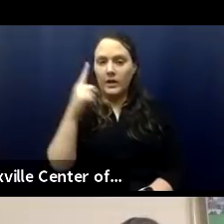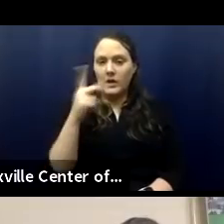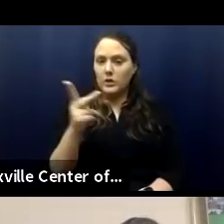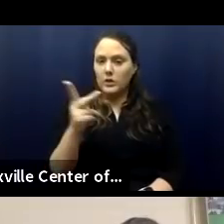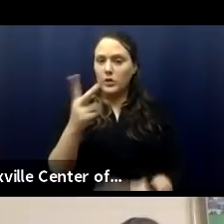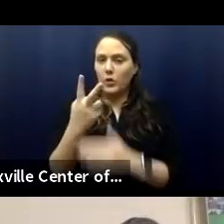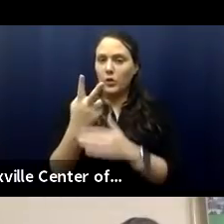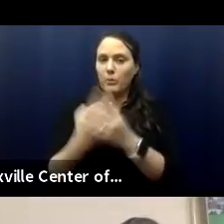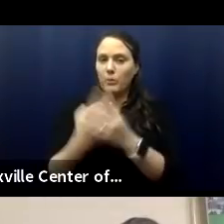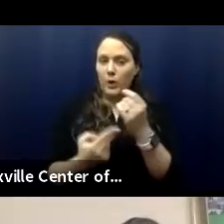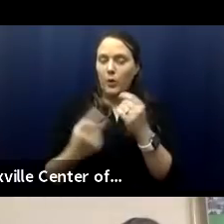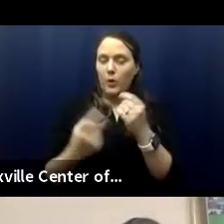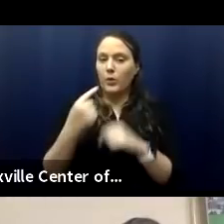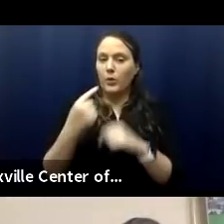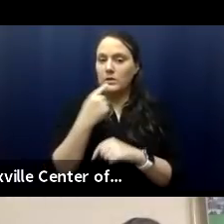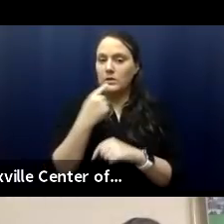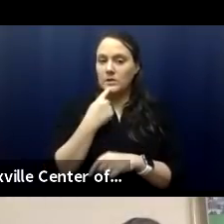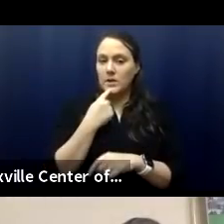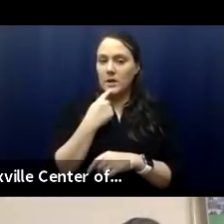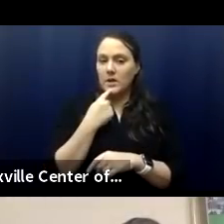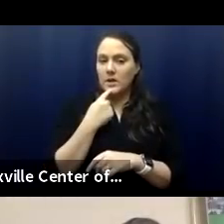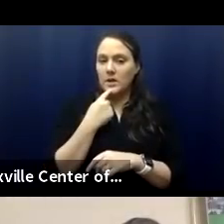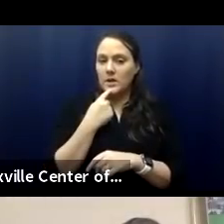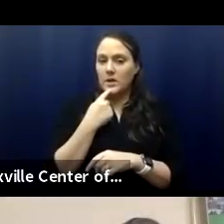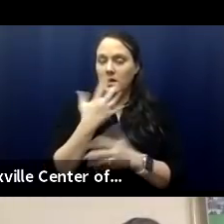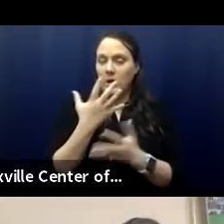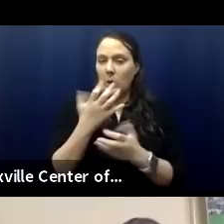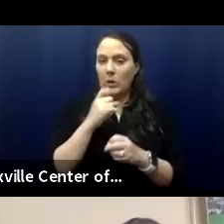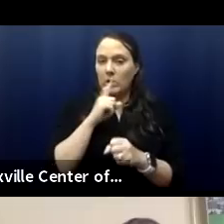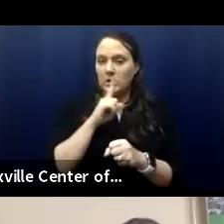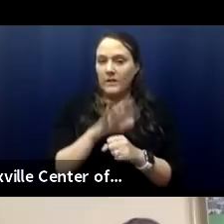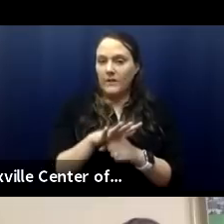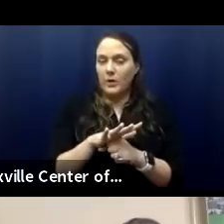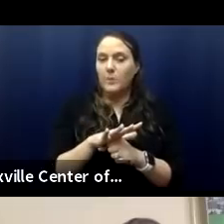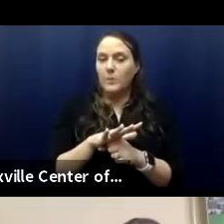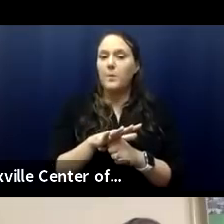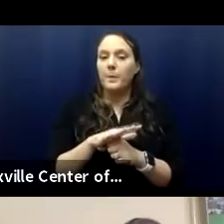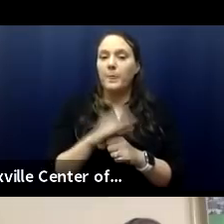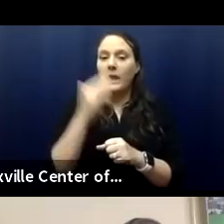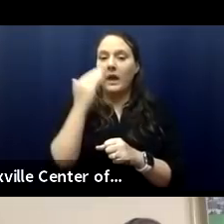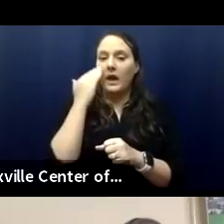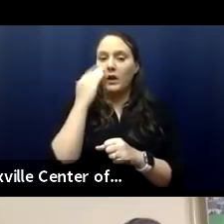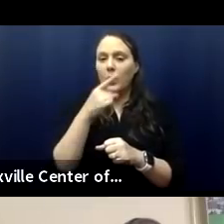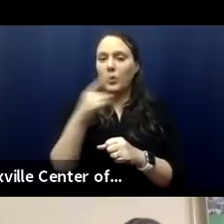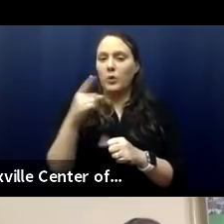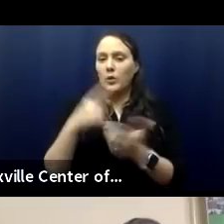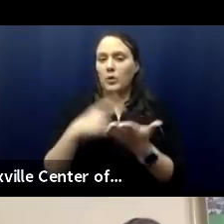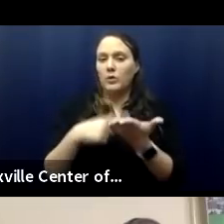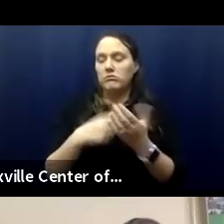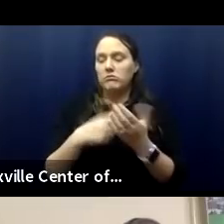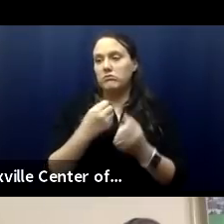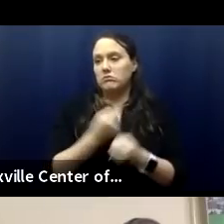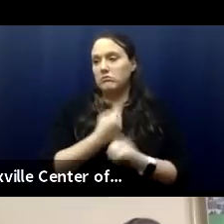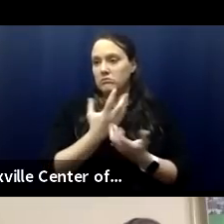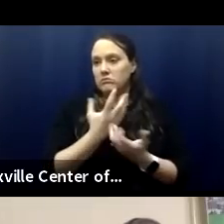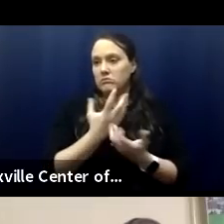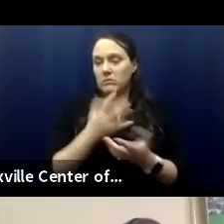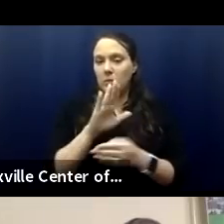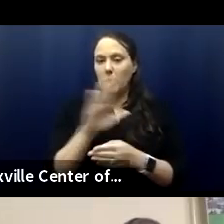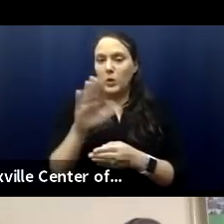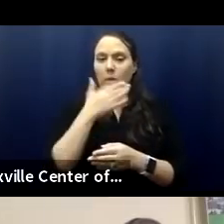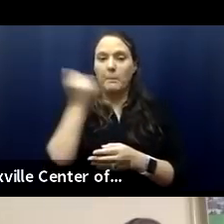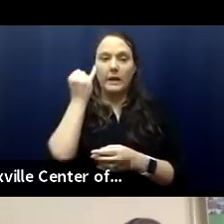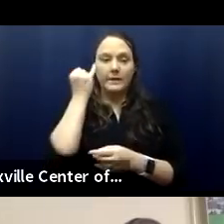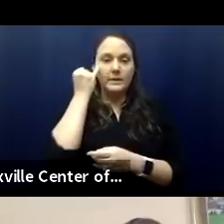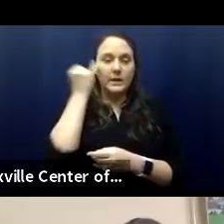just want to kind of confirm this, and I know you're just speaking out of your best, the best idea that you have,